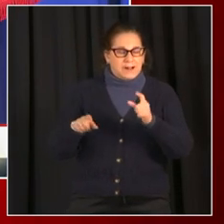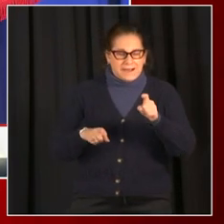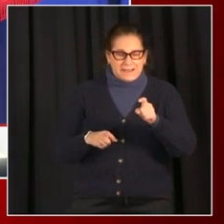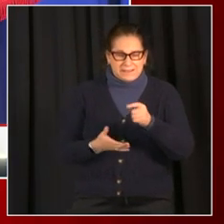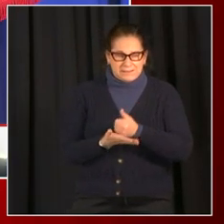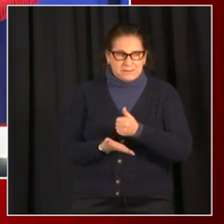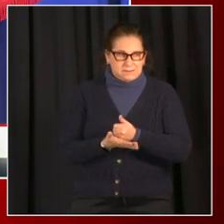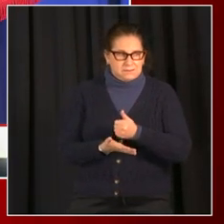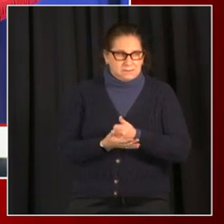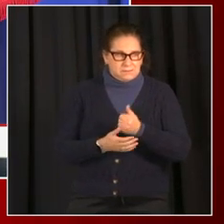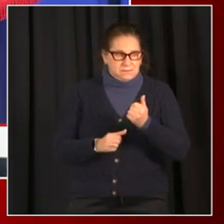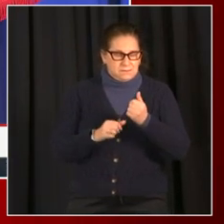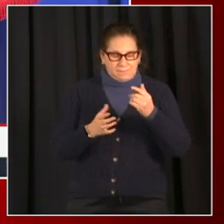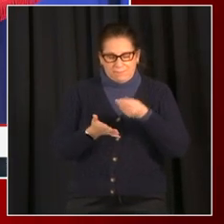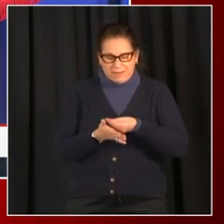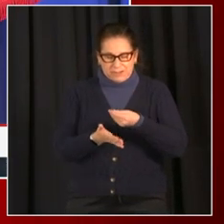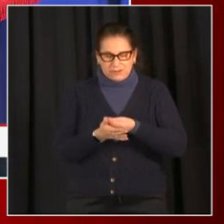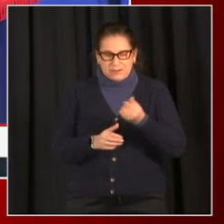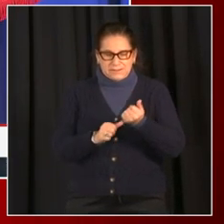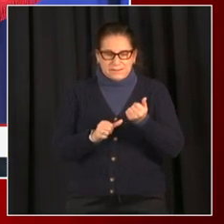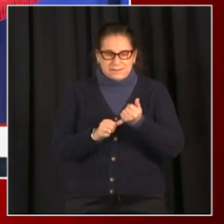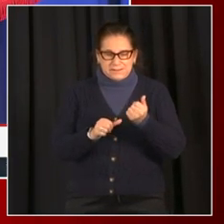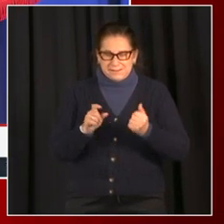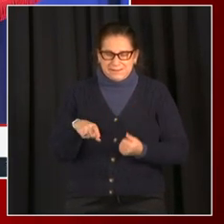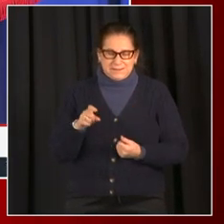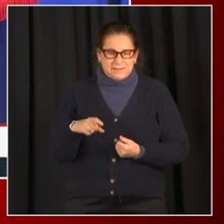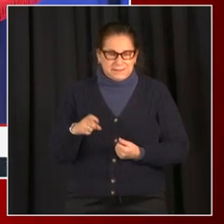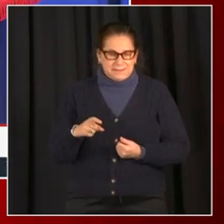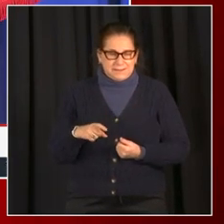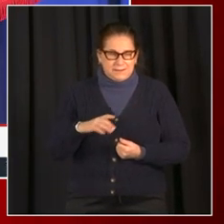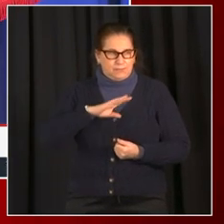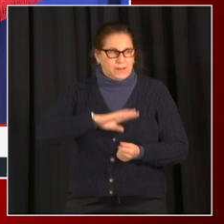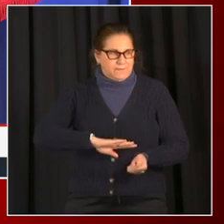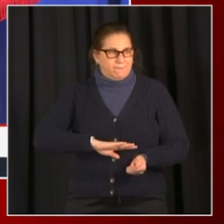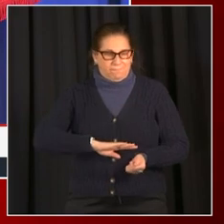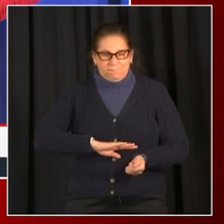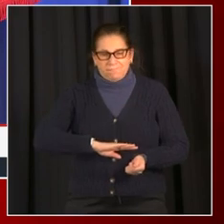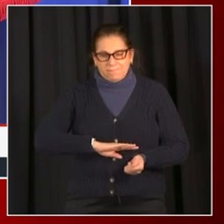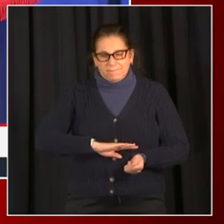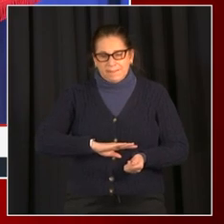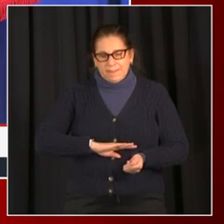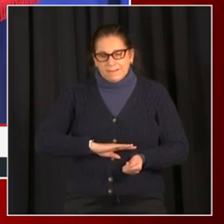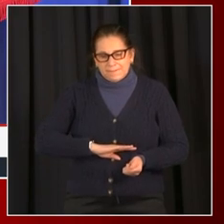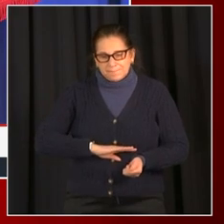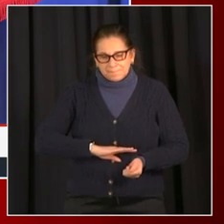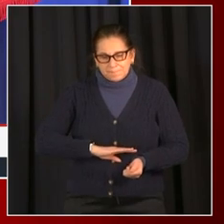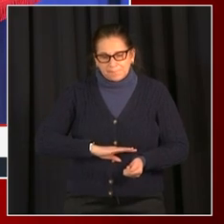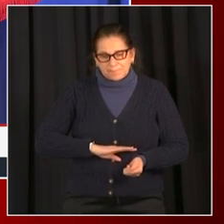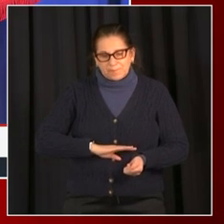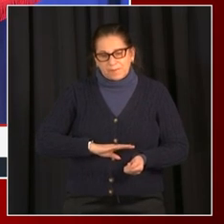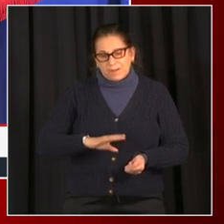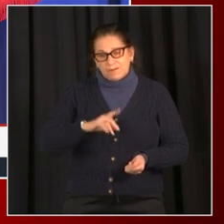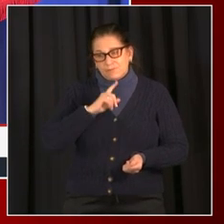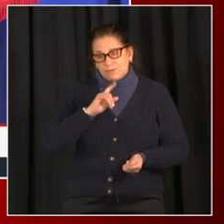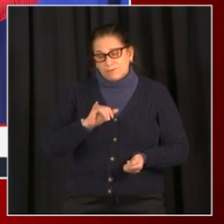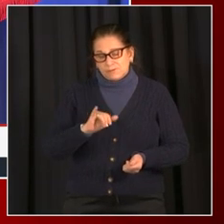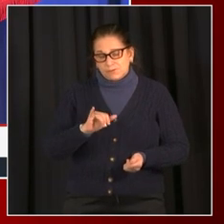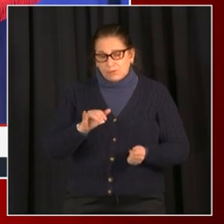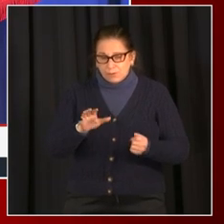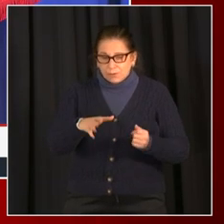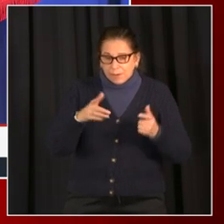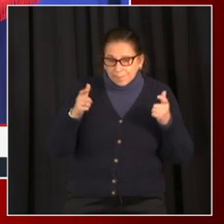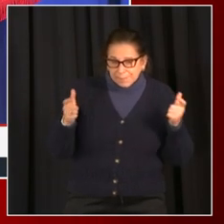care. What am I missing? I think those are the big buckets that are included. And